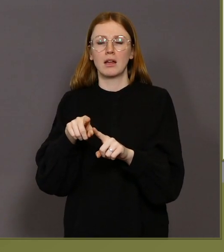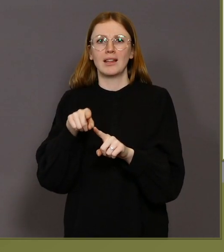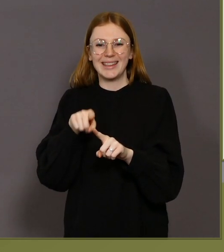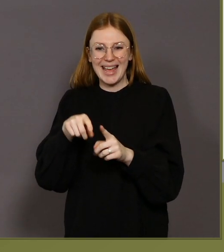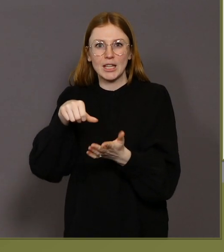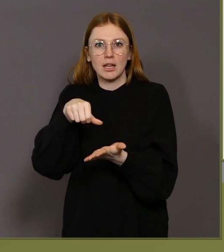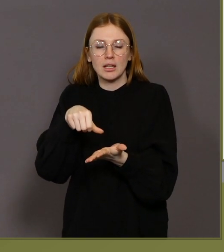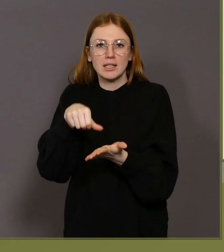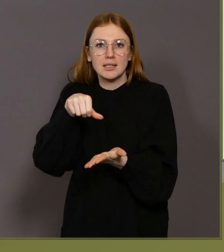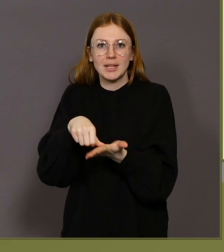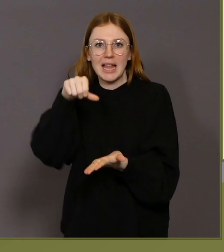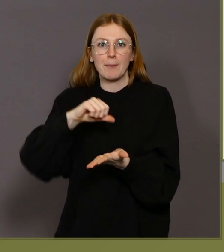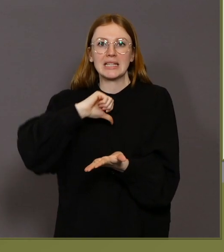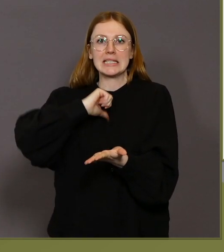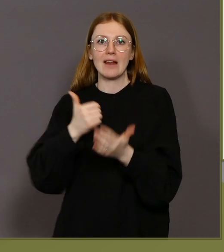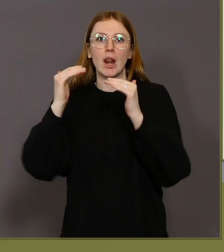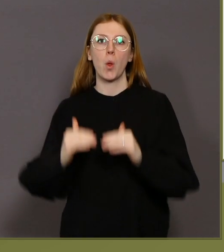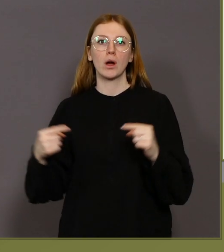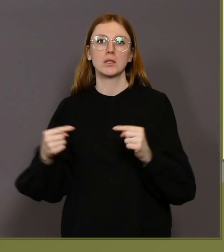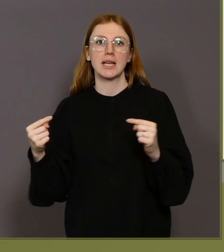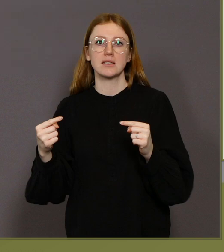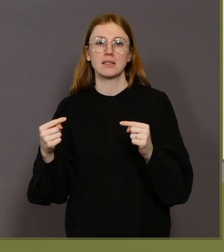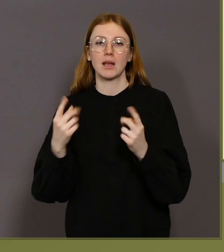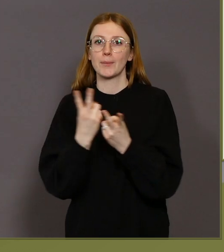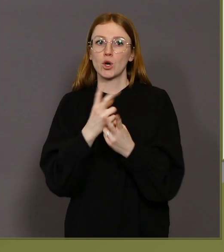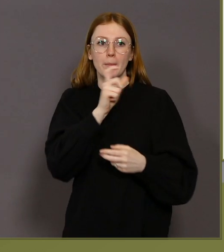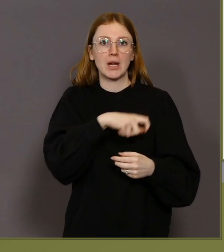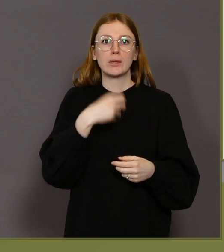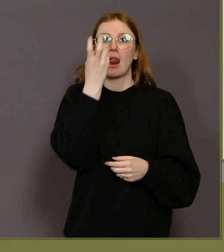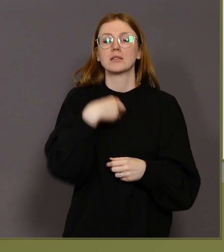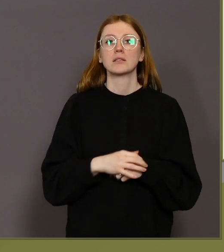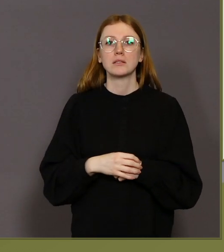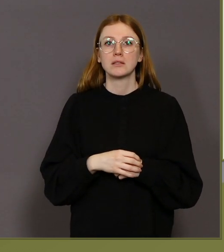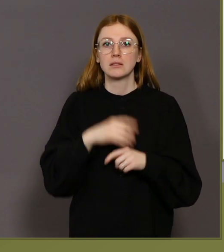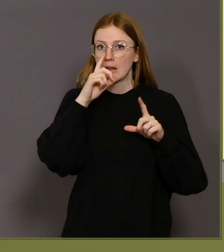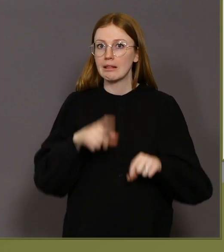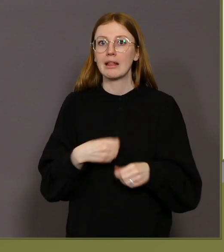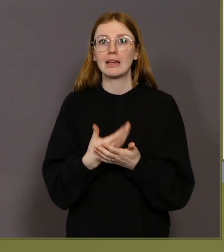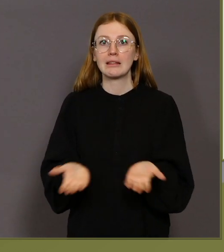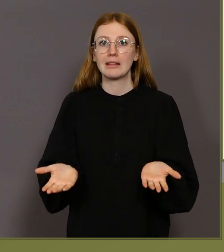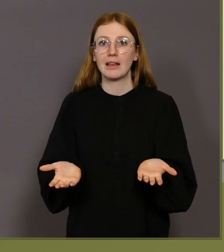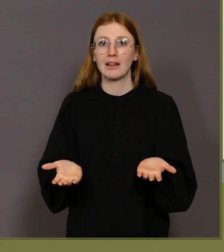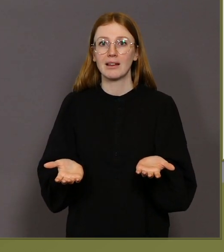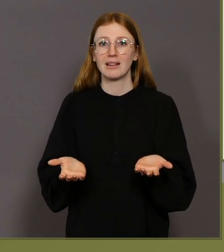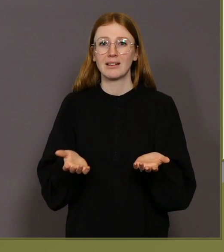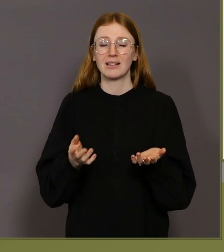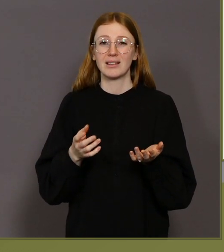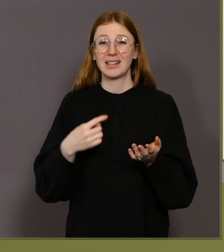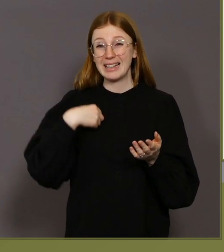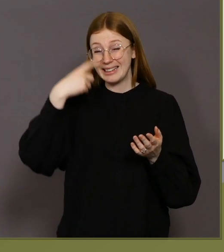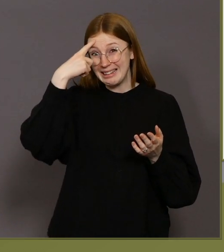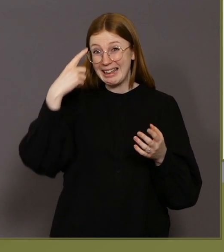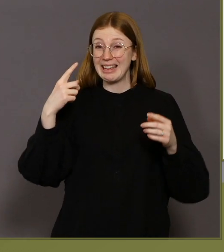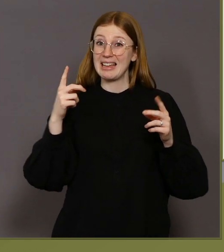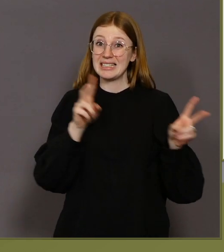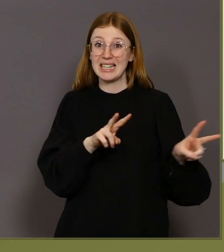low contrast, because then those people who need it will not find it. It's like building steps in front of an elevator. That doesn't